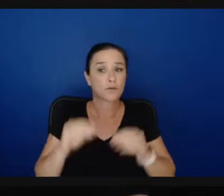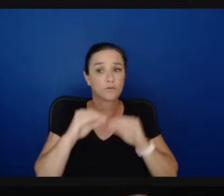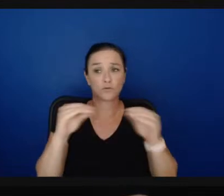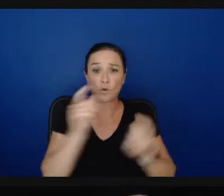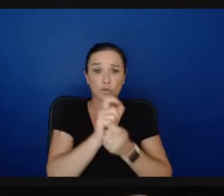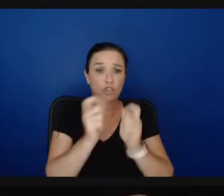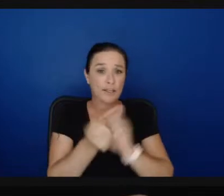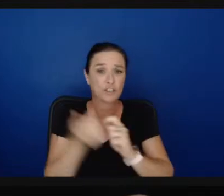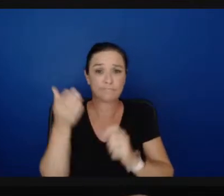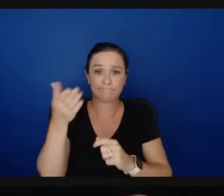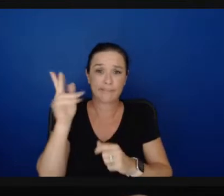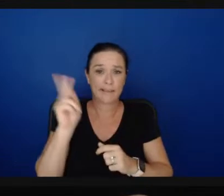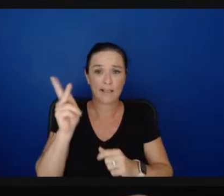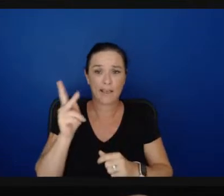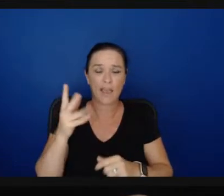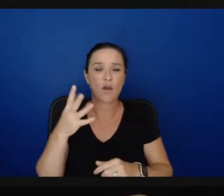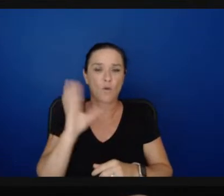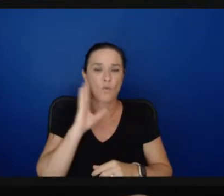Monitoring continues.